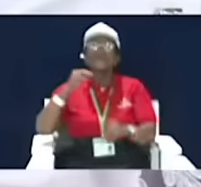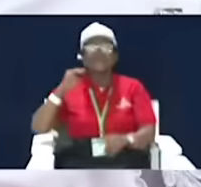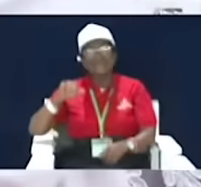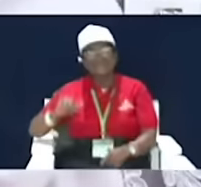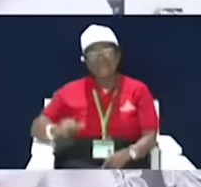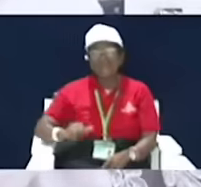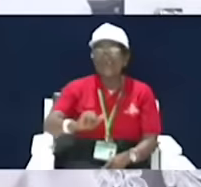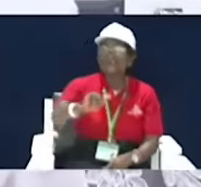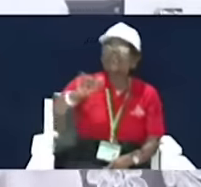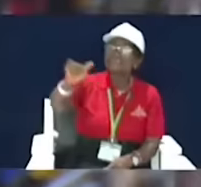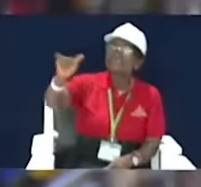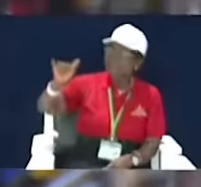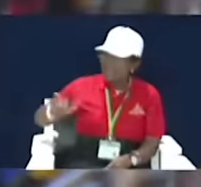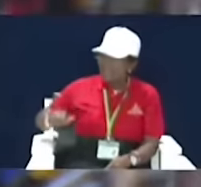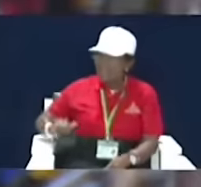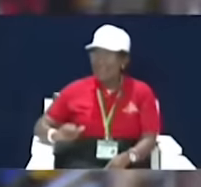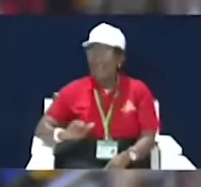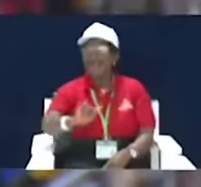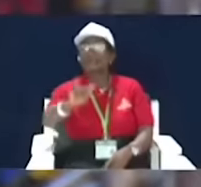everlasting.